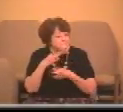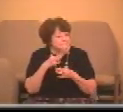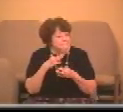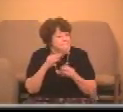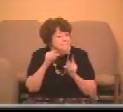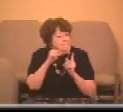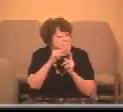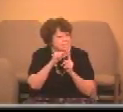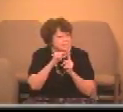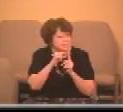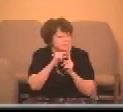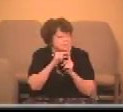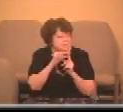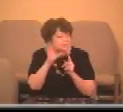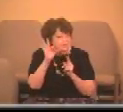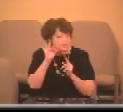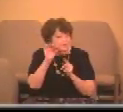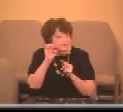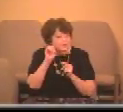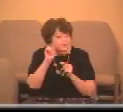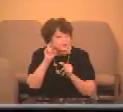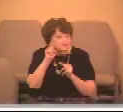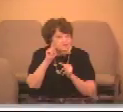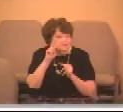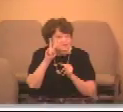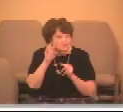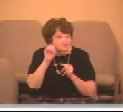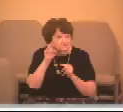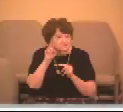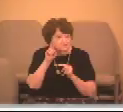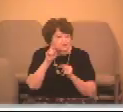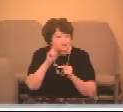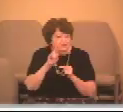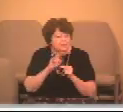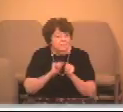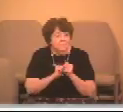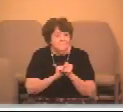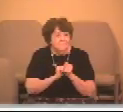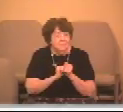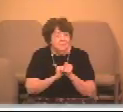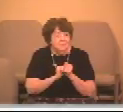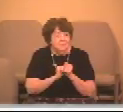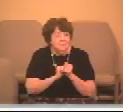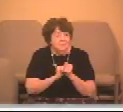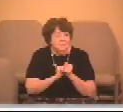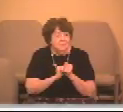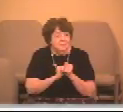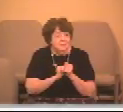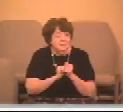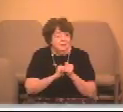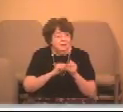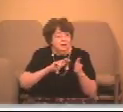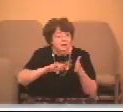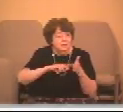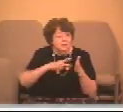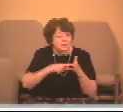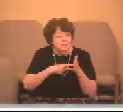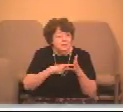word fervor here in Greek is zeontes. It's from the word zeo, and look at what it